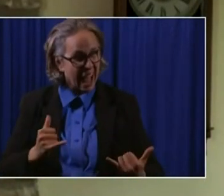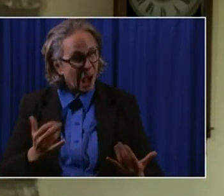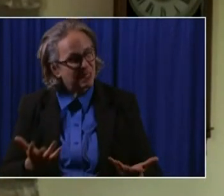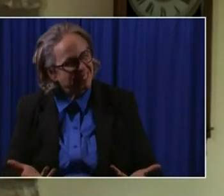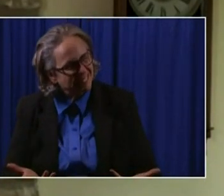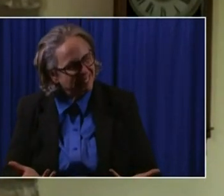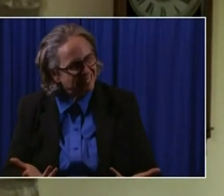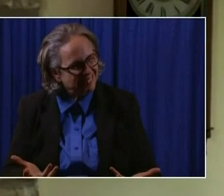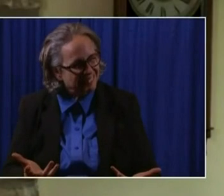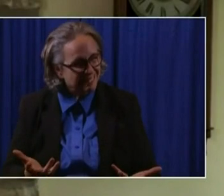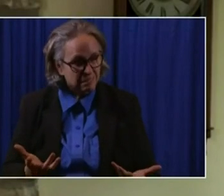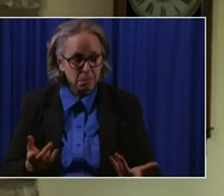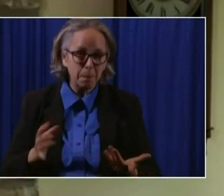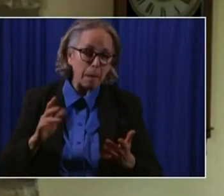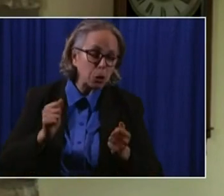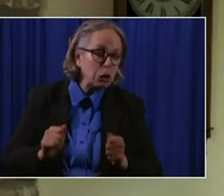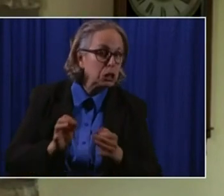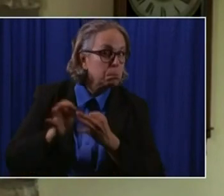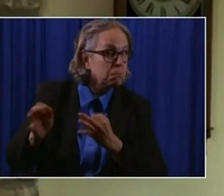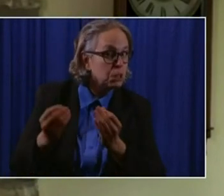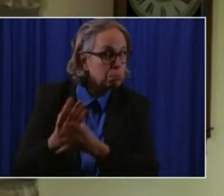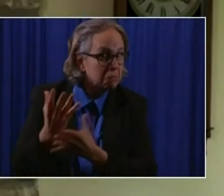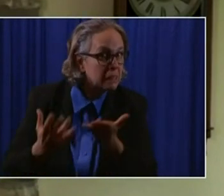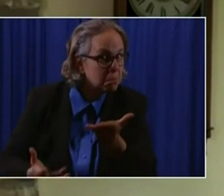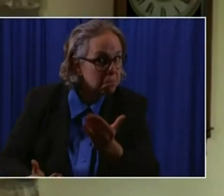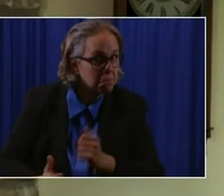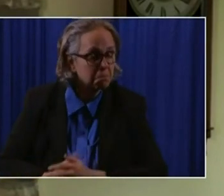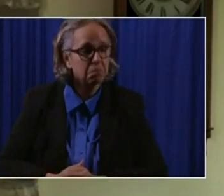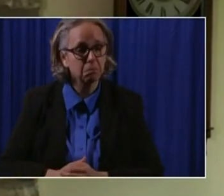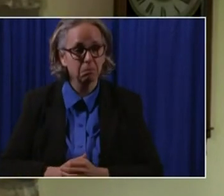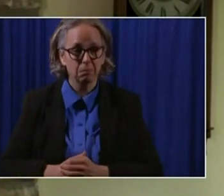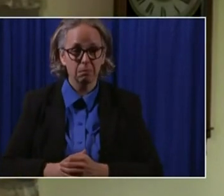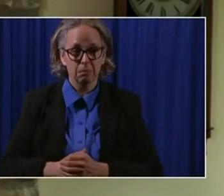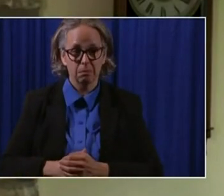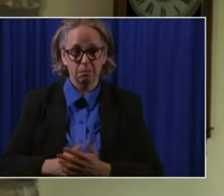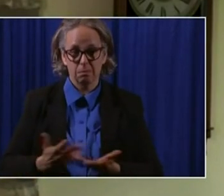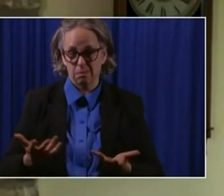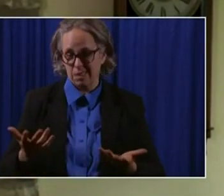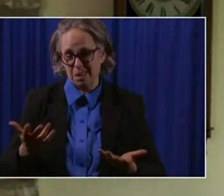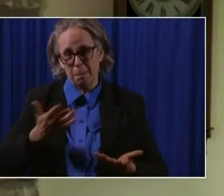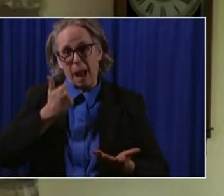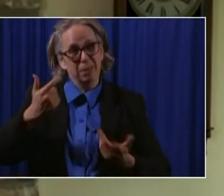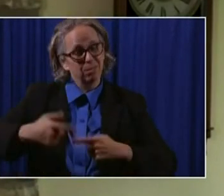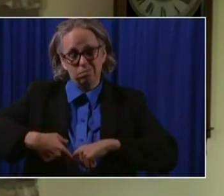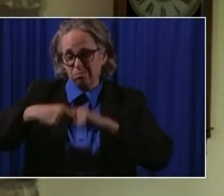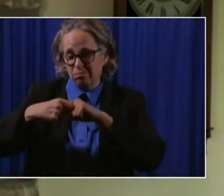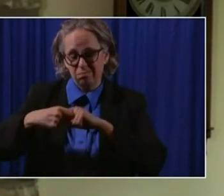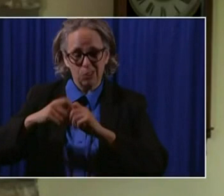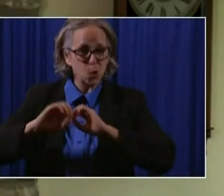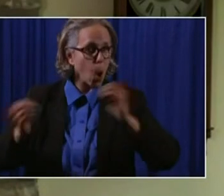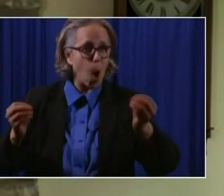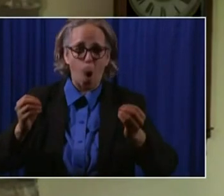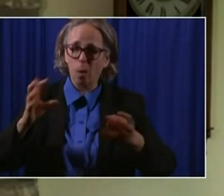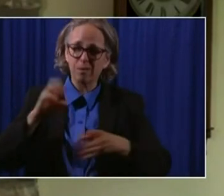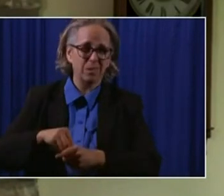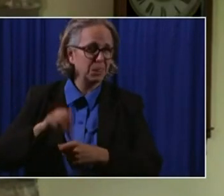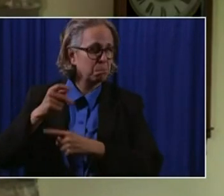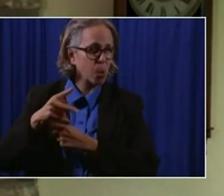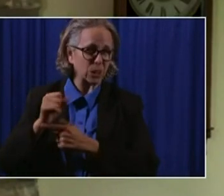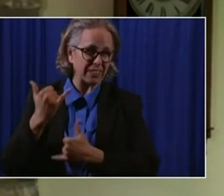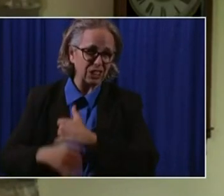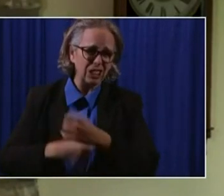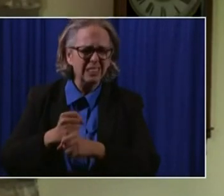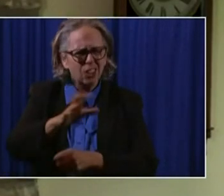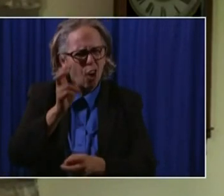play them in the spring, don't play them. You know, these are all tough